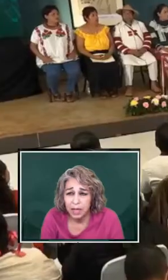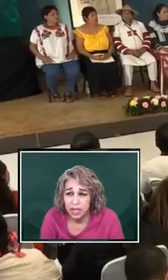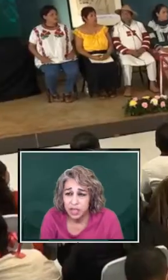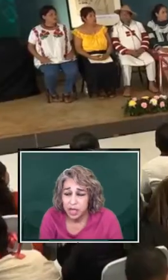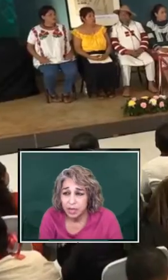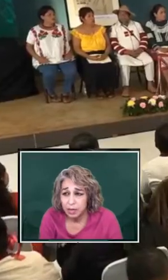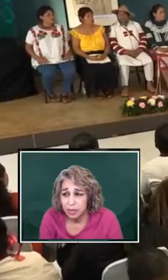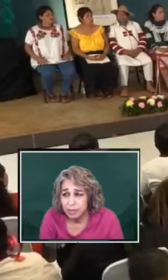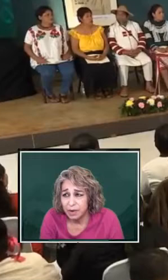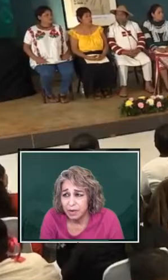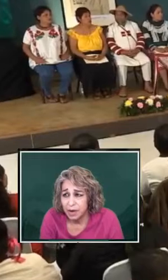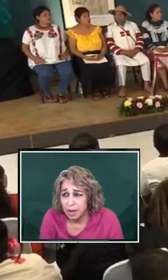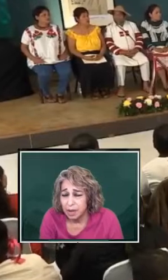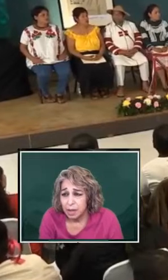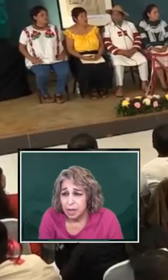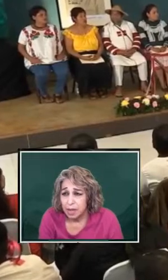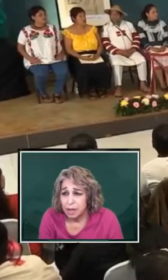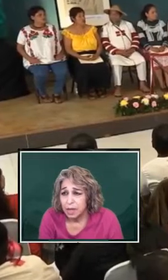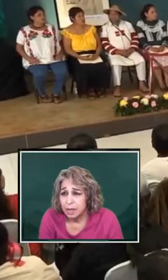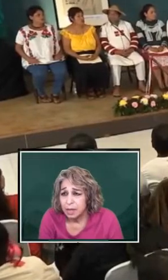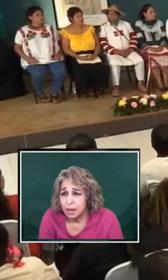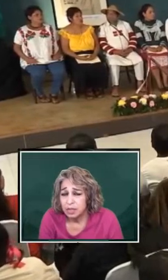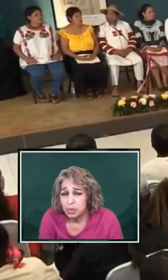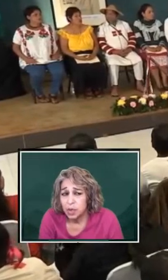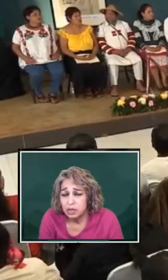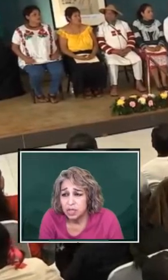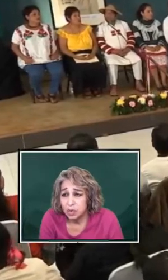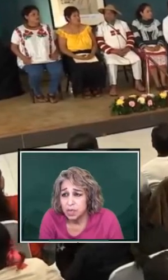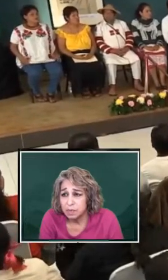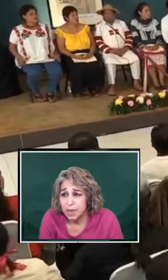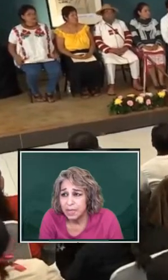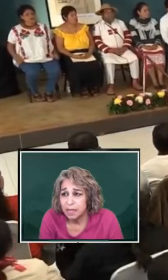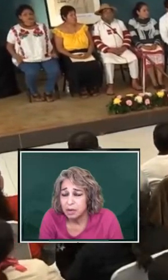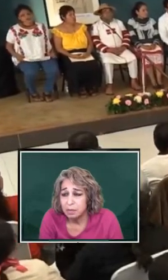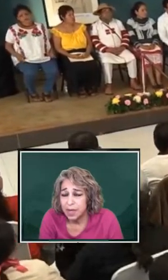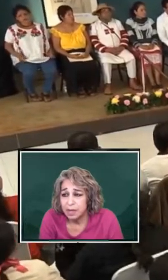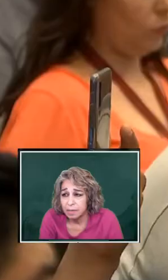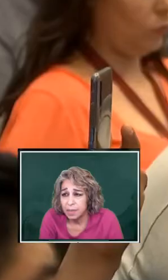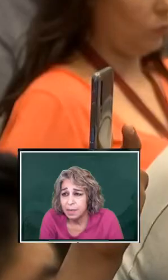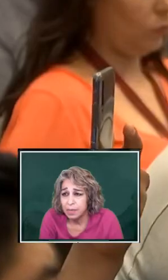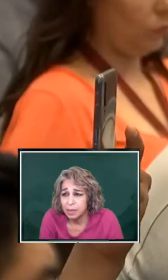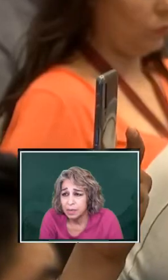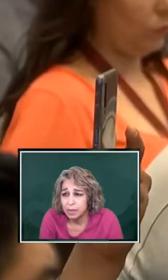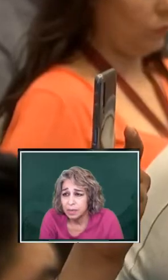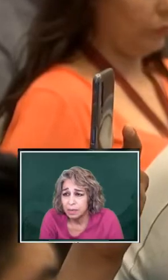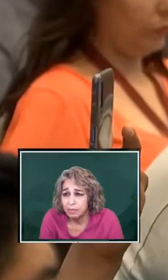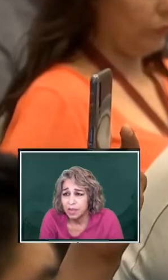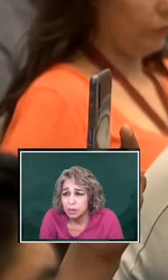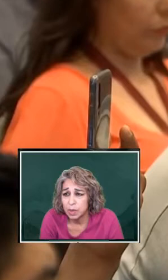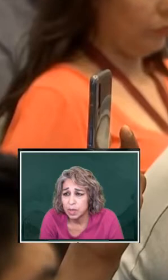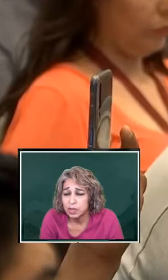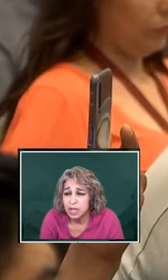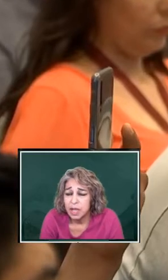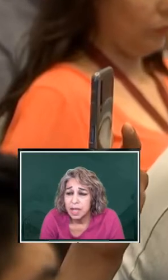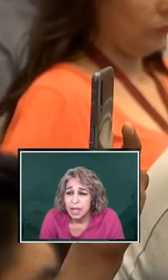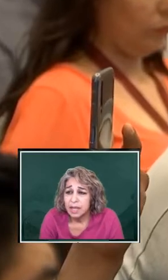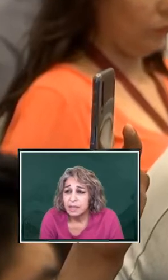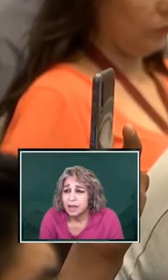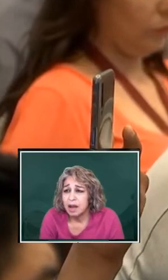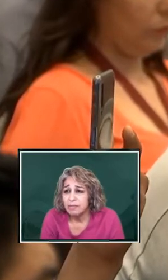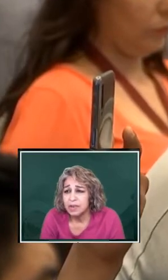a blockage that was very, uh, the roads towards Mexico by the people. the field workers